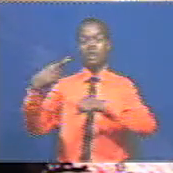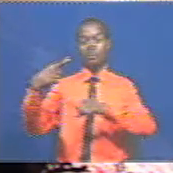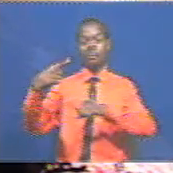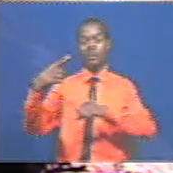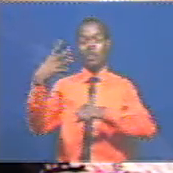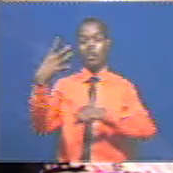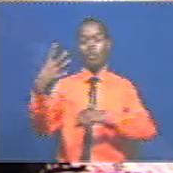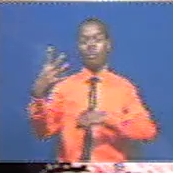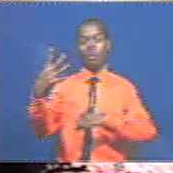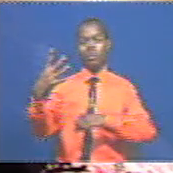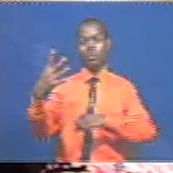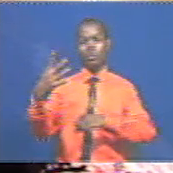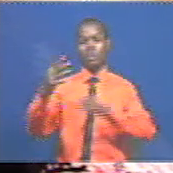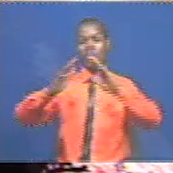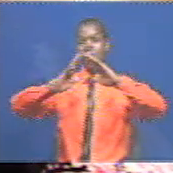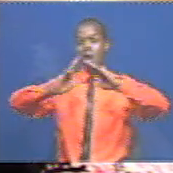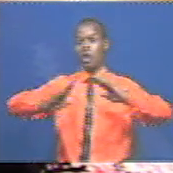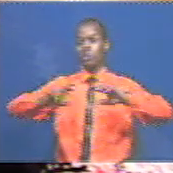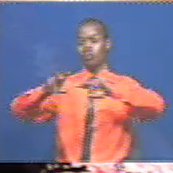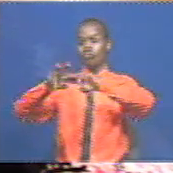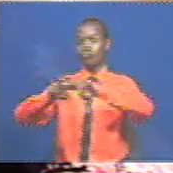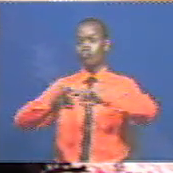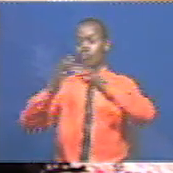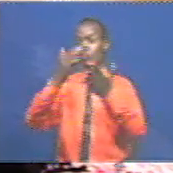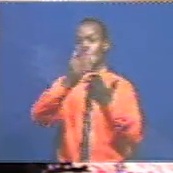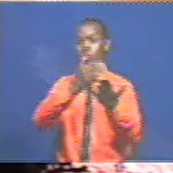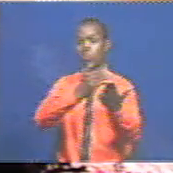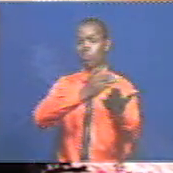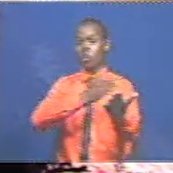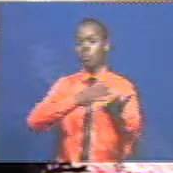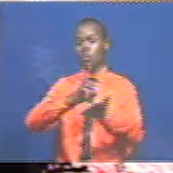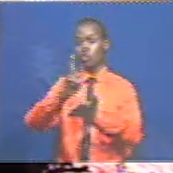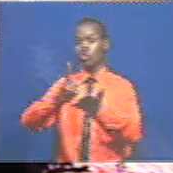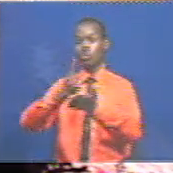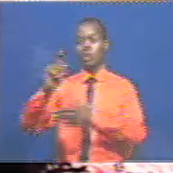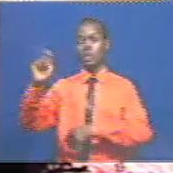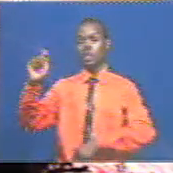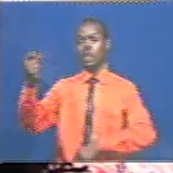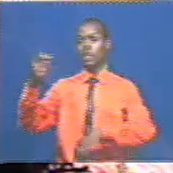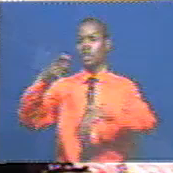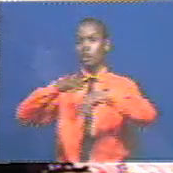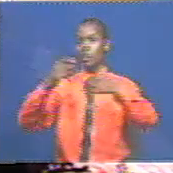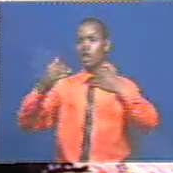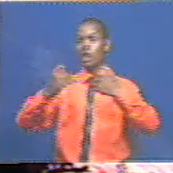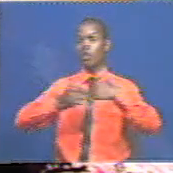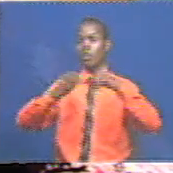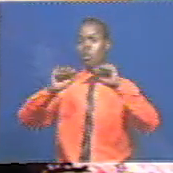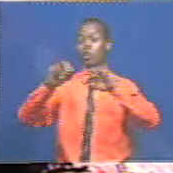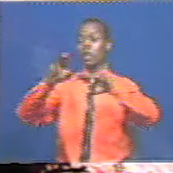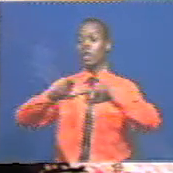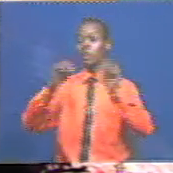housing on habitat program document for Kenya giving the priorities and to in line with the